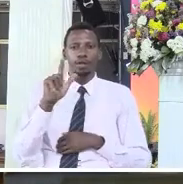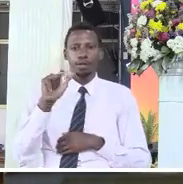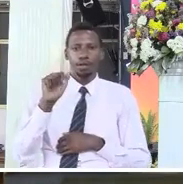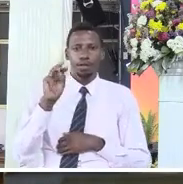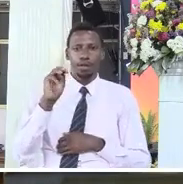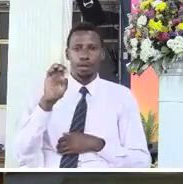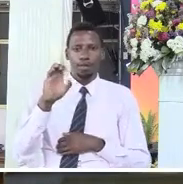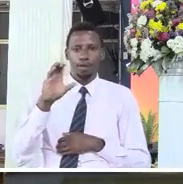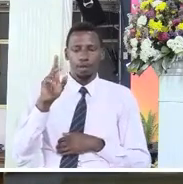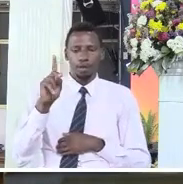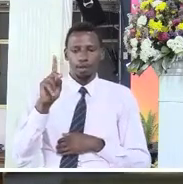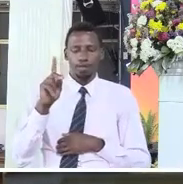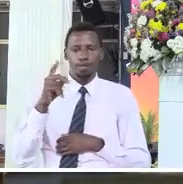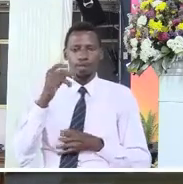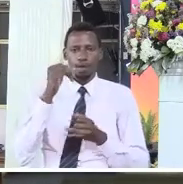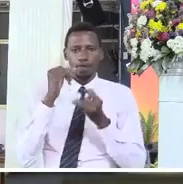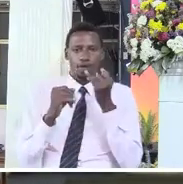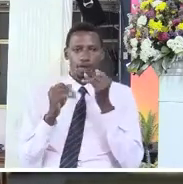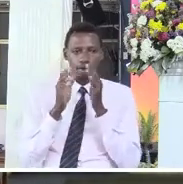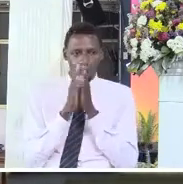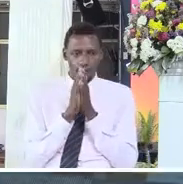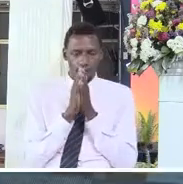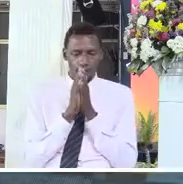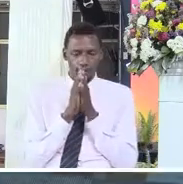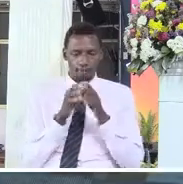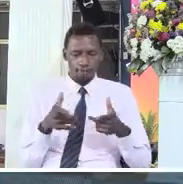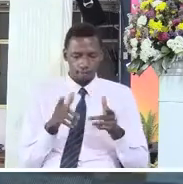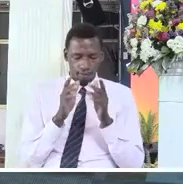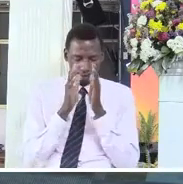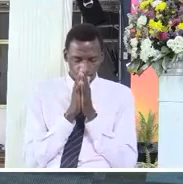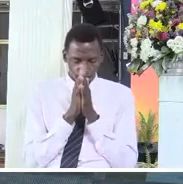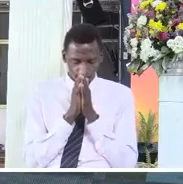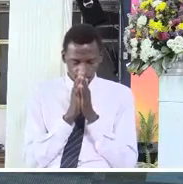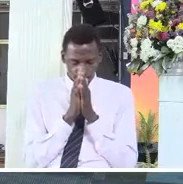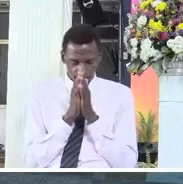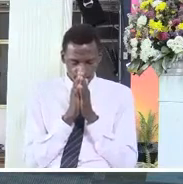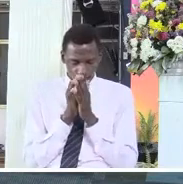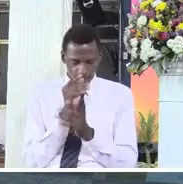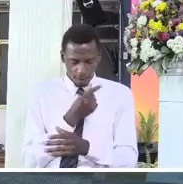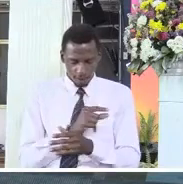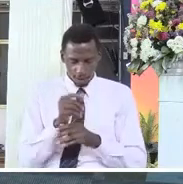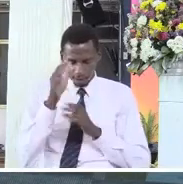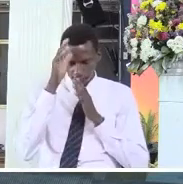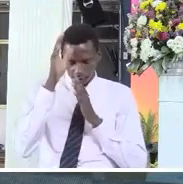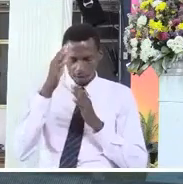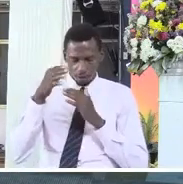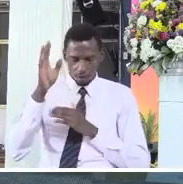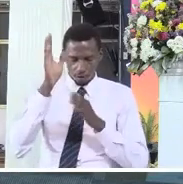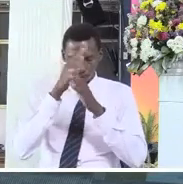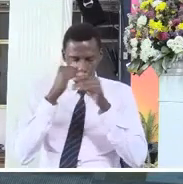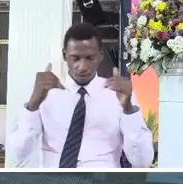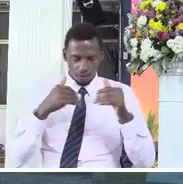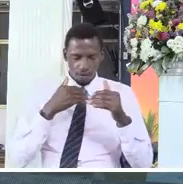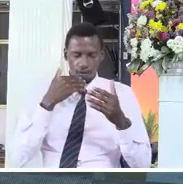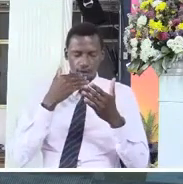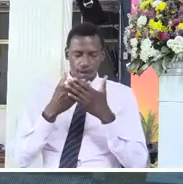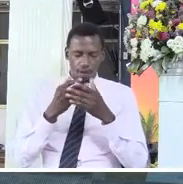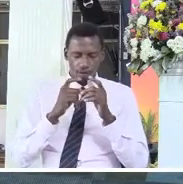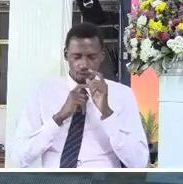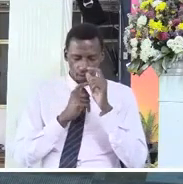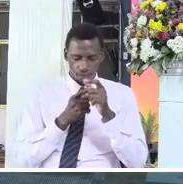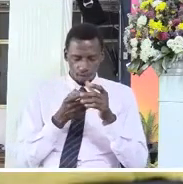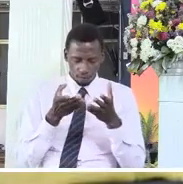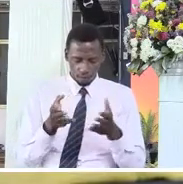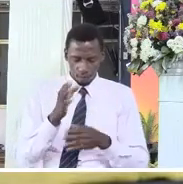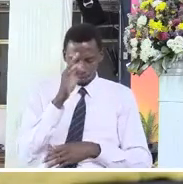we end. Shall we pray? Gracious Father and God in heaven, we thank you for the gift of this